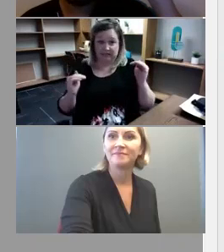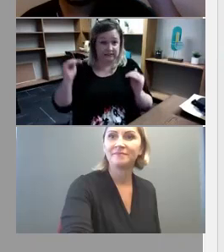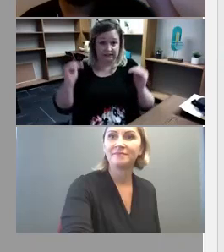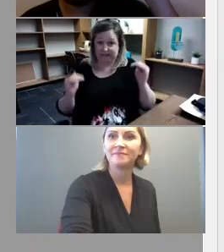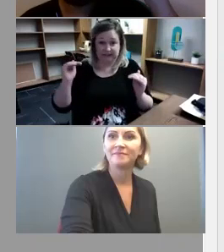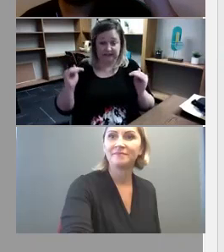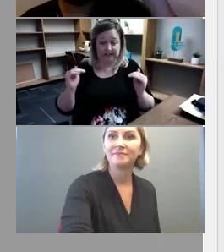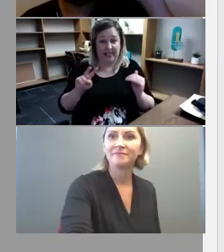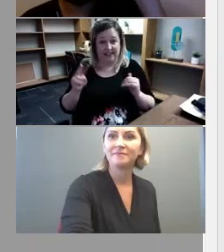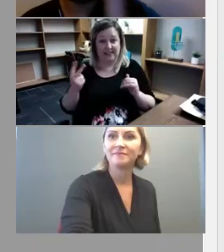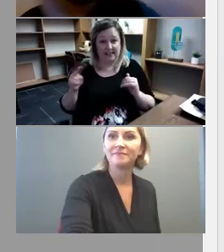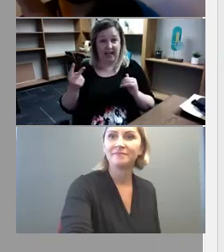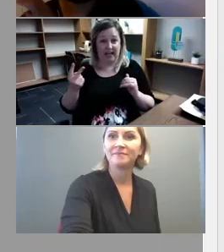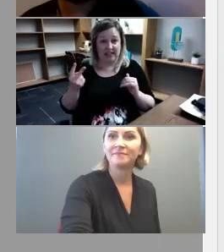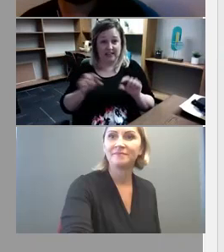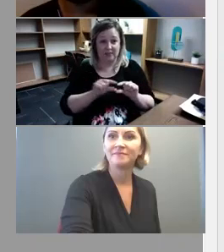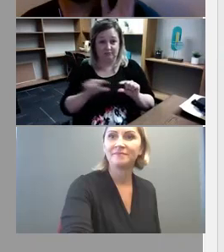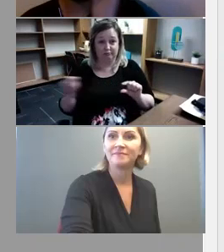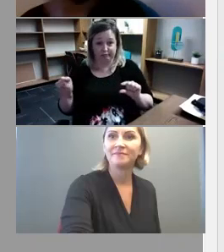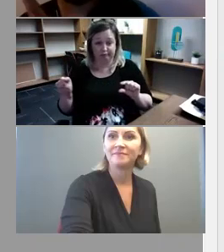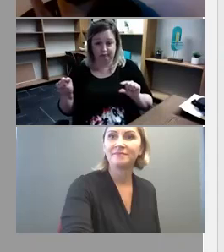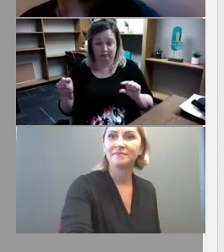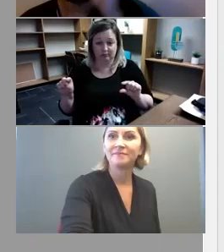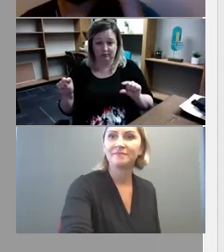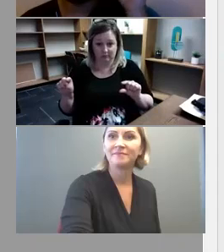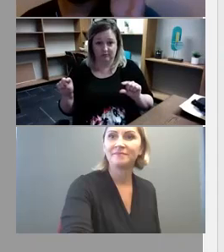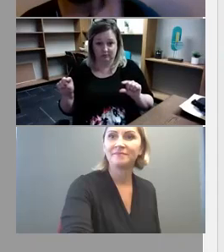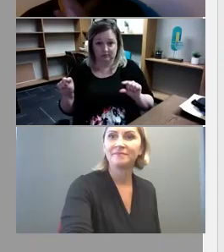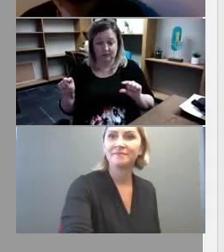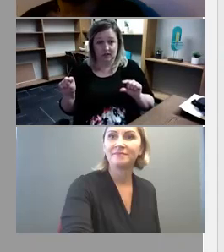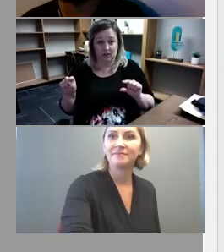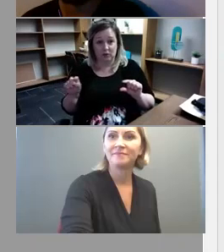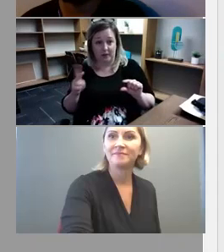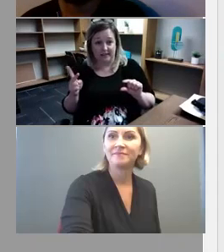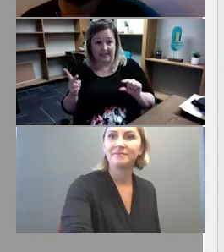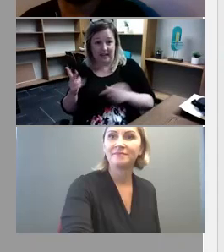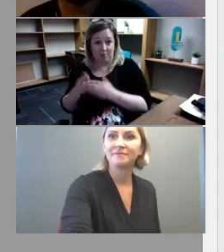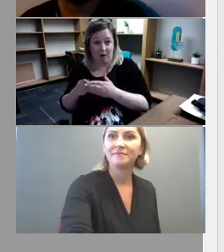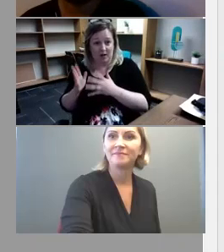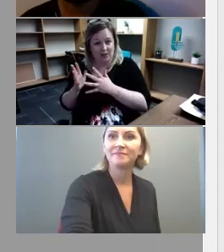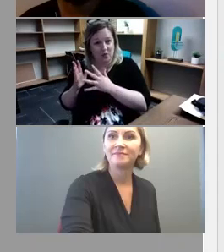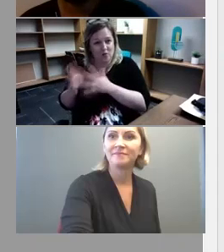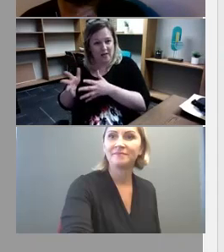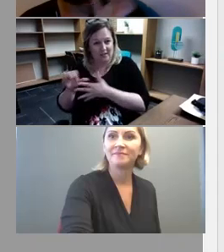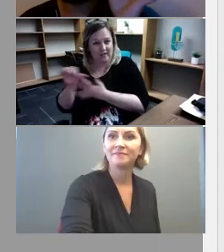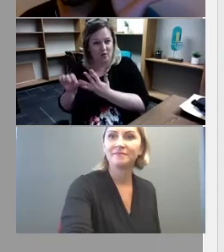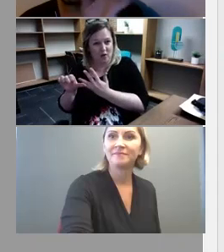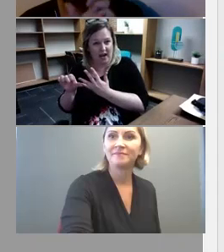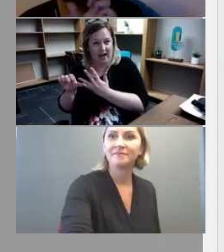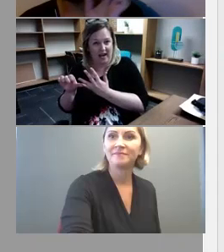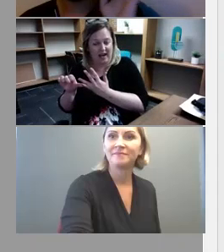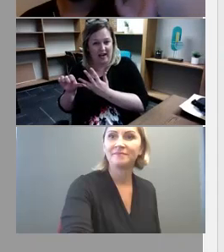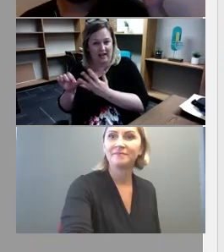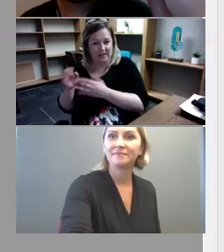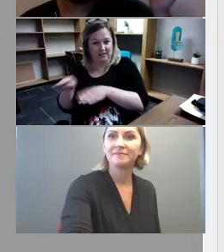3. I'm then dividing the rest of my array into 2/3, so that is t 2n by 3, and then merging both of those